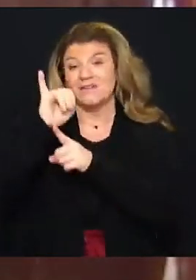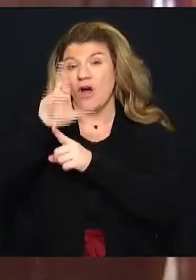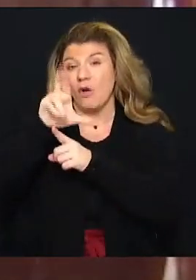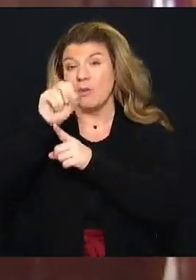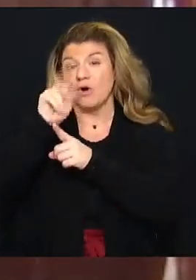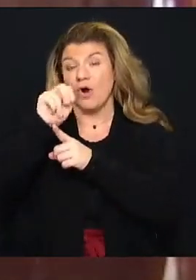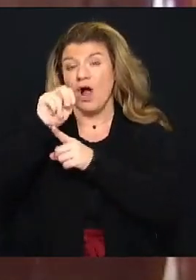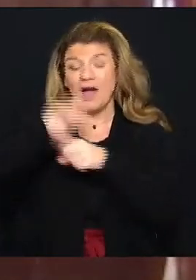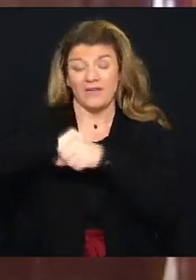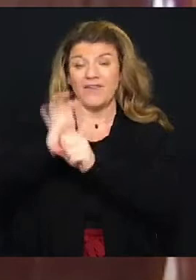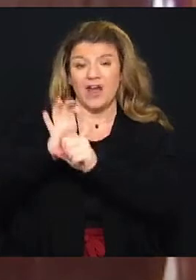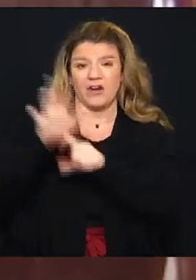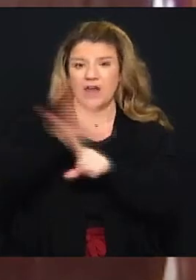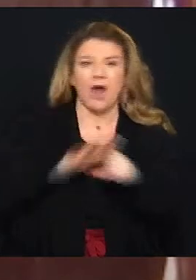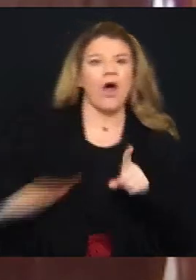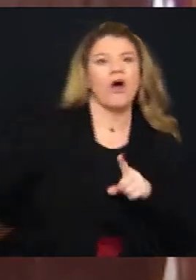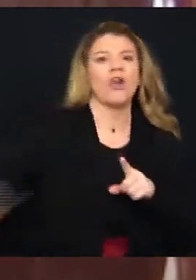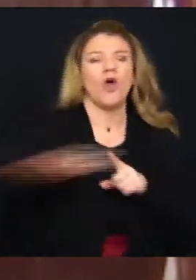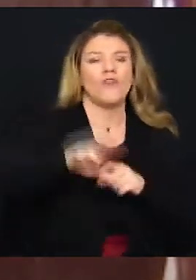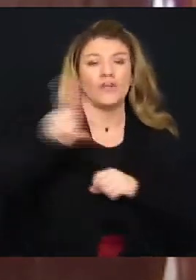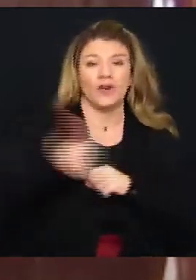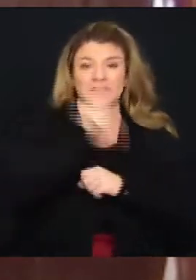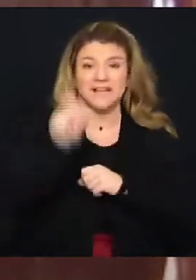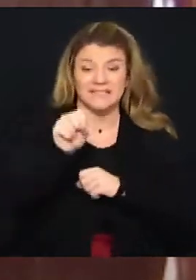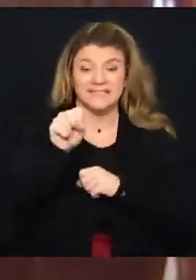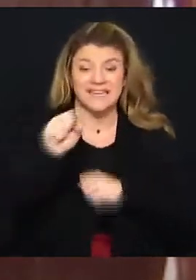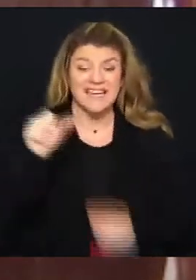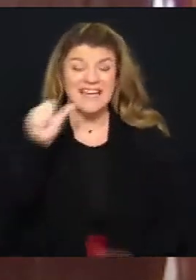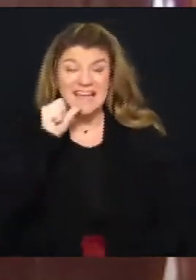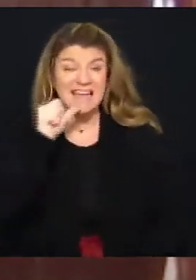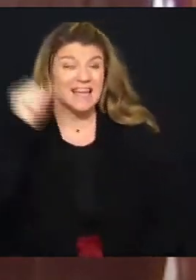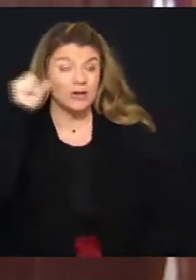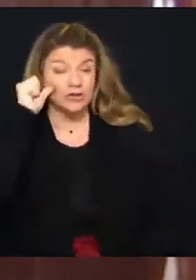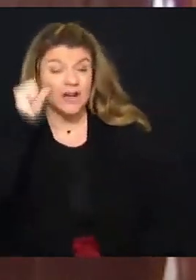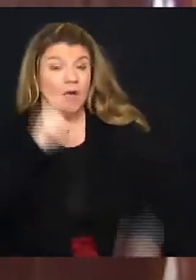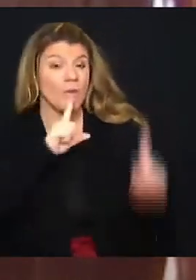variant around the United States. Yesterday, we reported